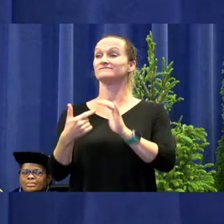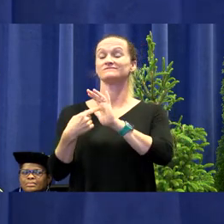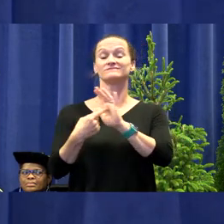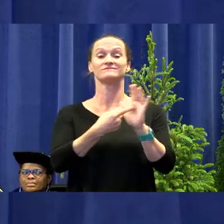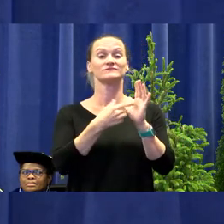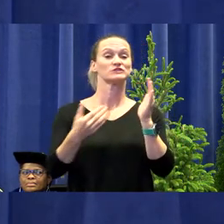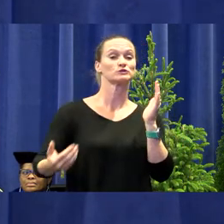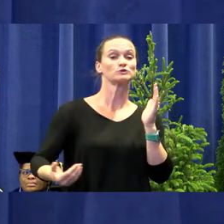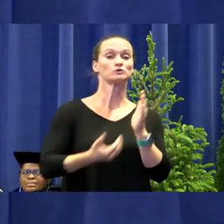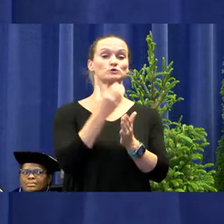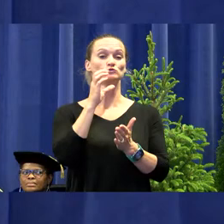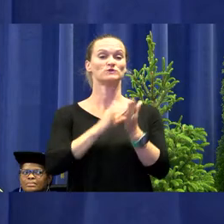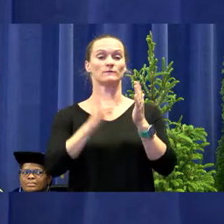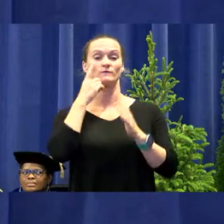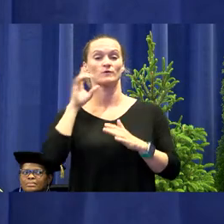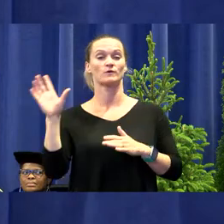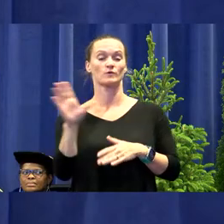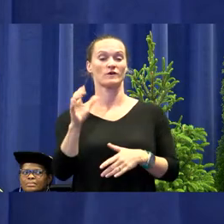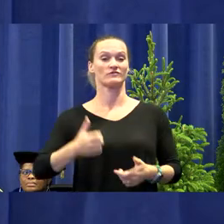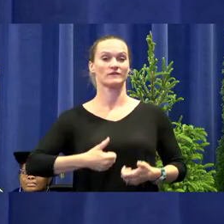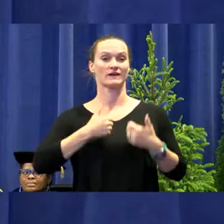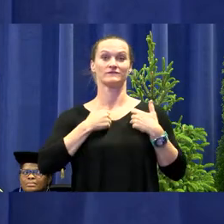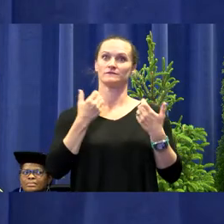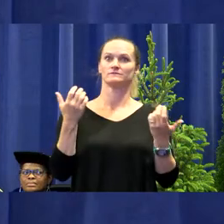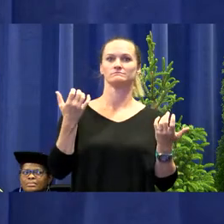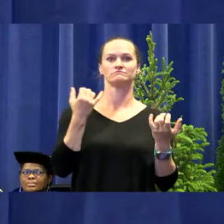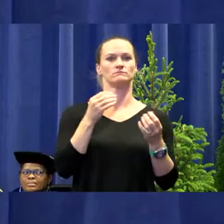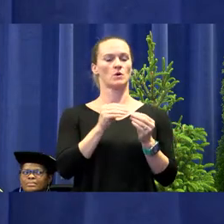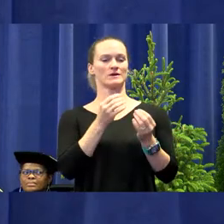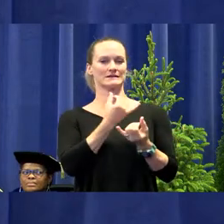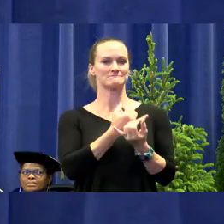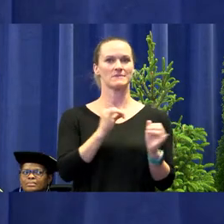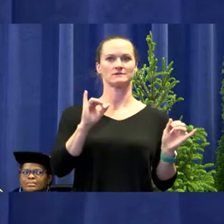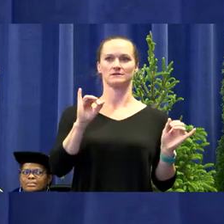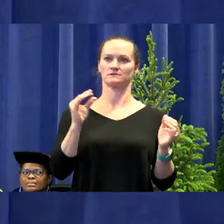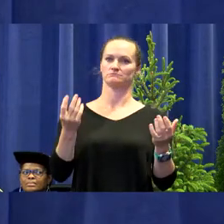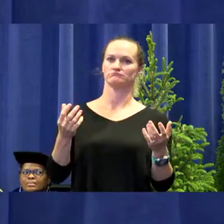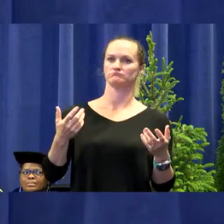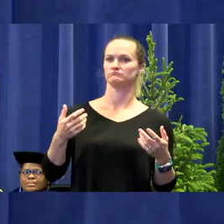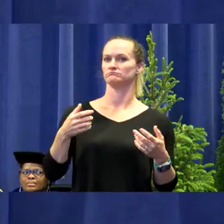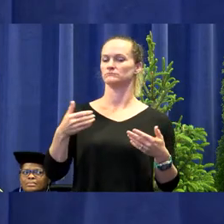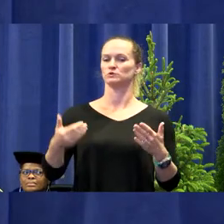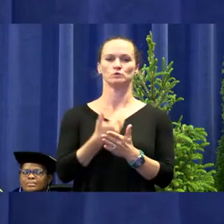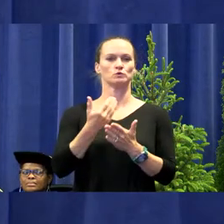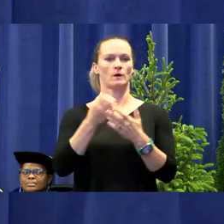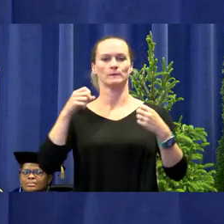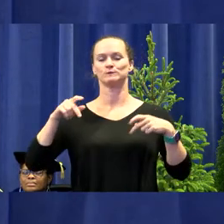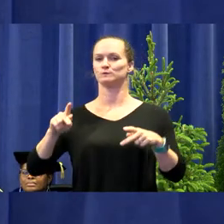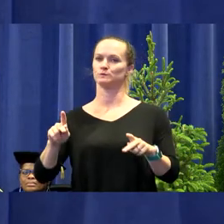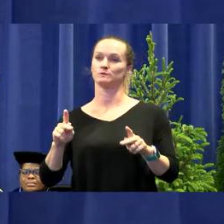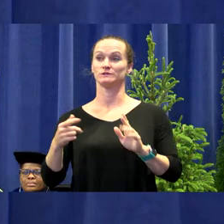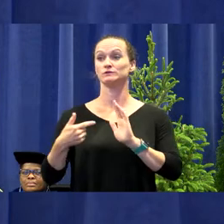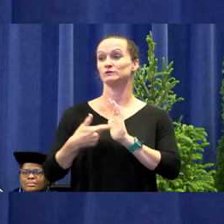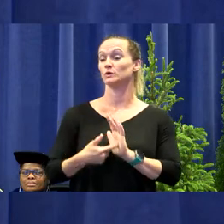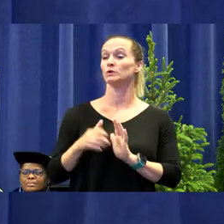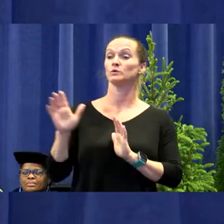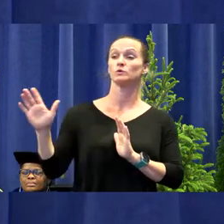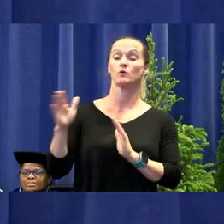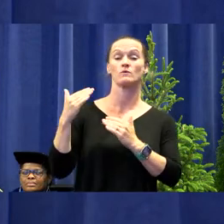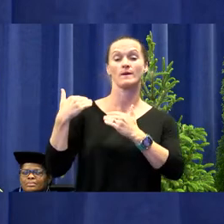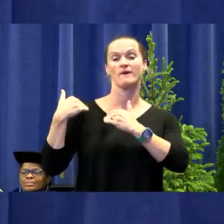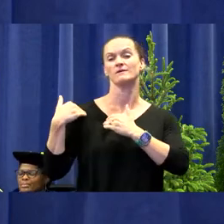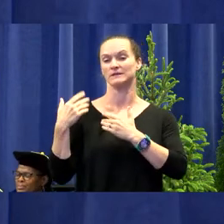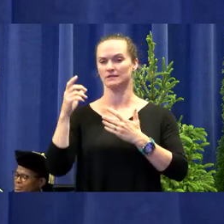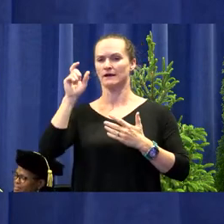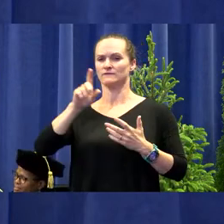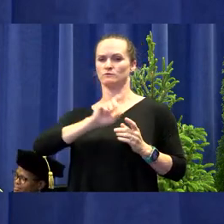independence, empowerment, and self-determination. It also marks the beginning of your opportunity and your responsibility to give